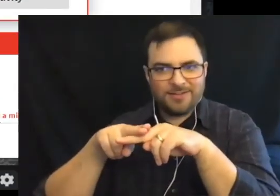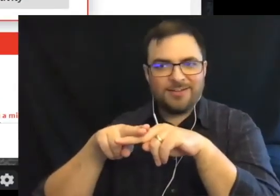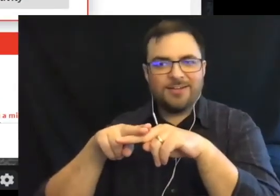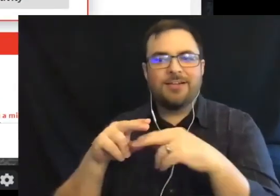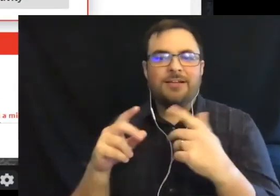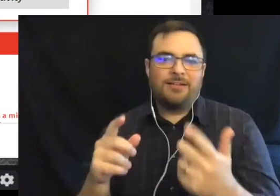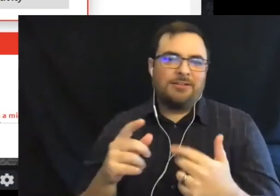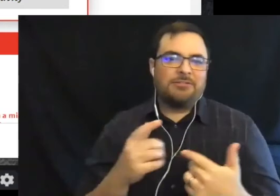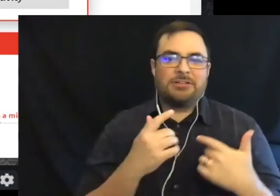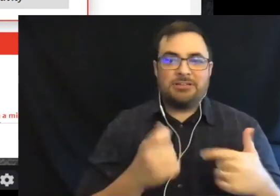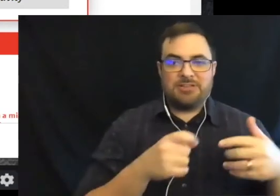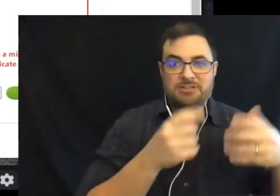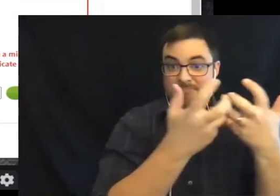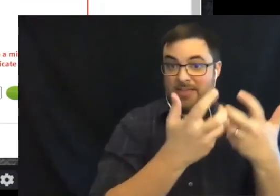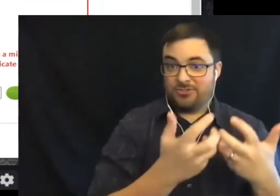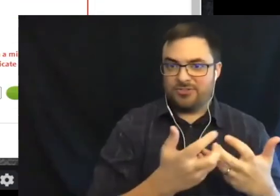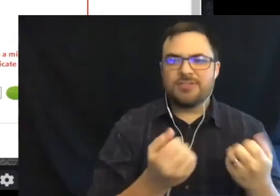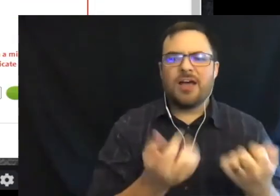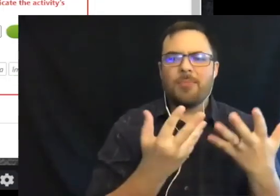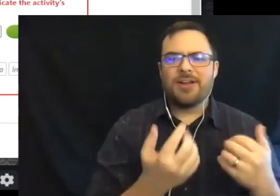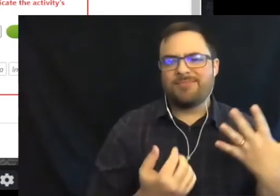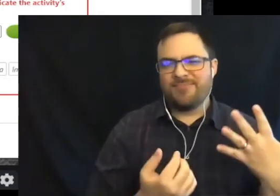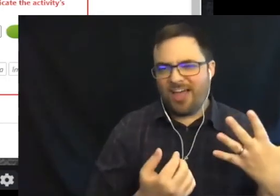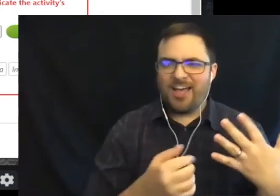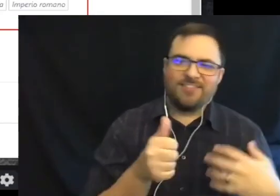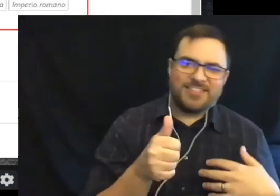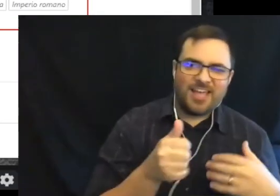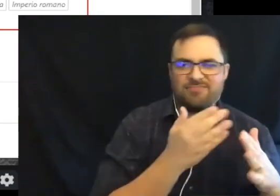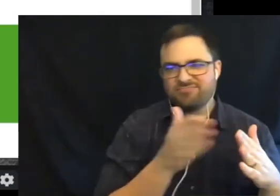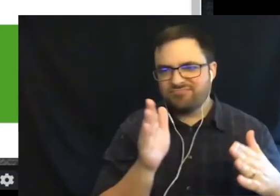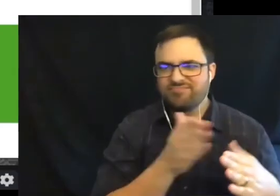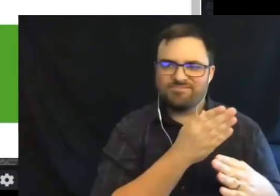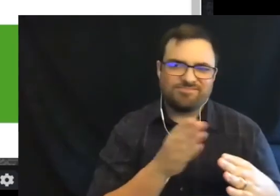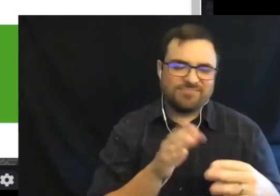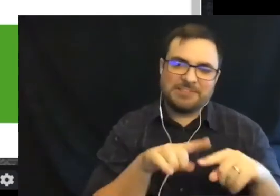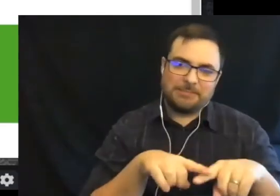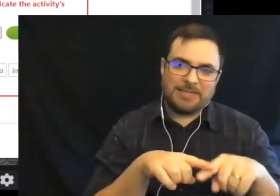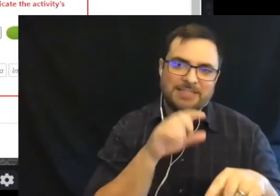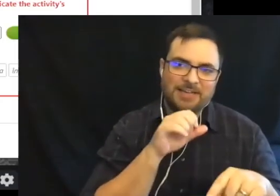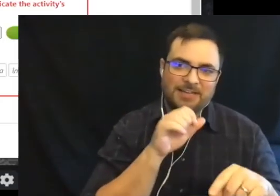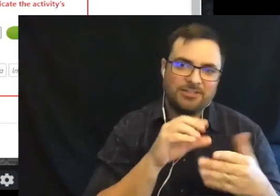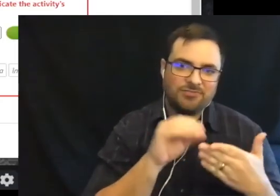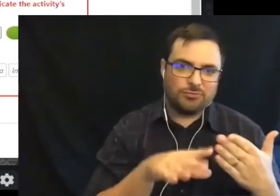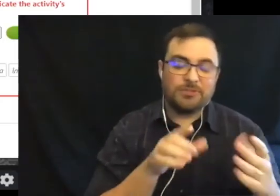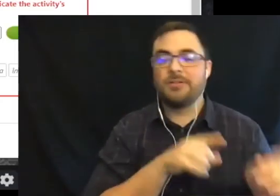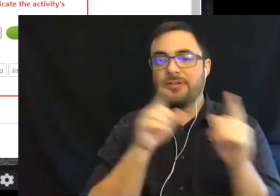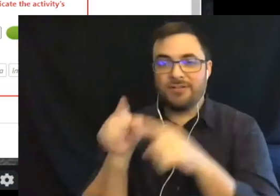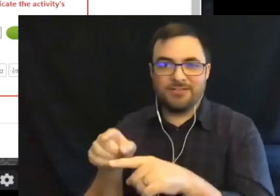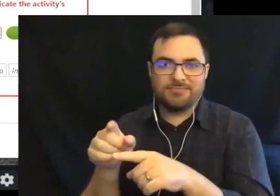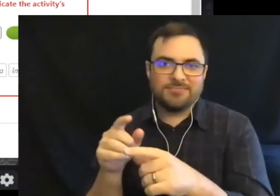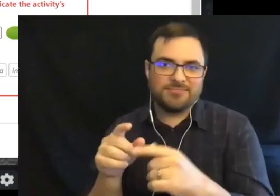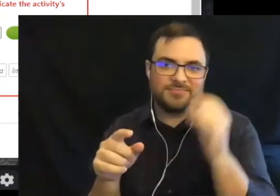between 5 and 10 matches, but then we can, and this is all, the